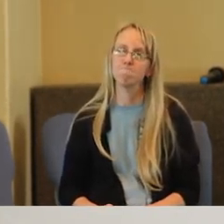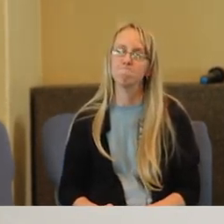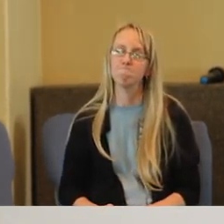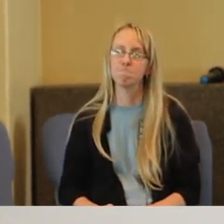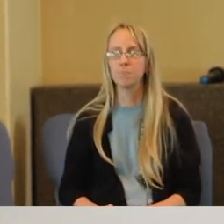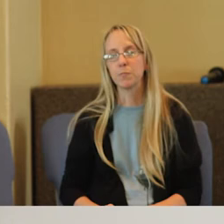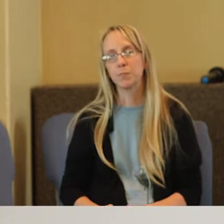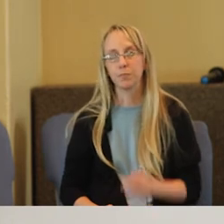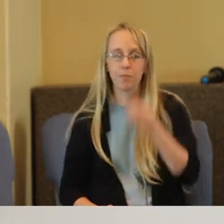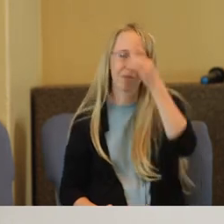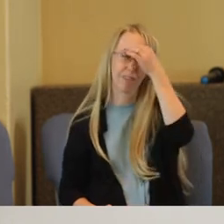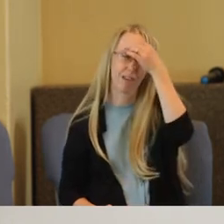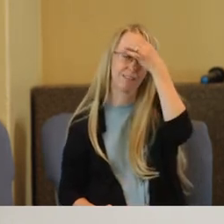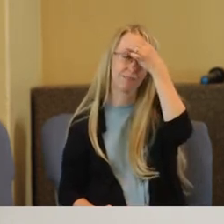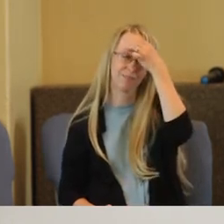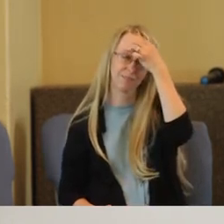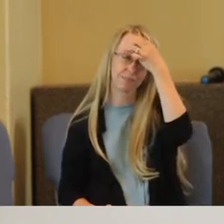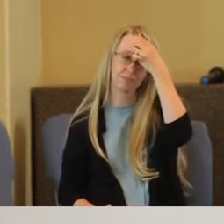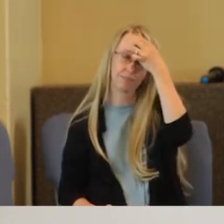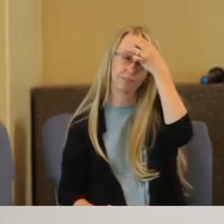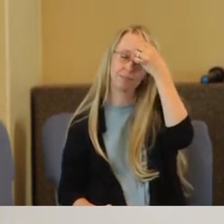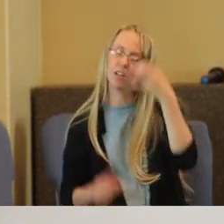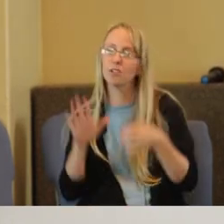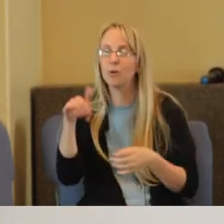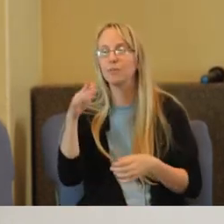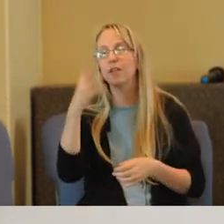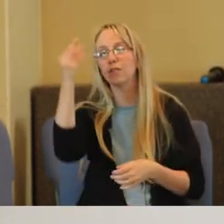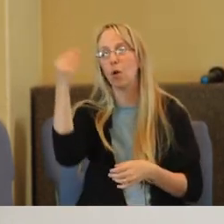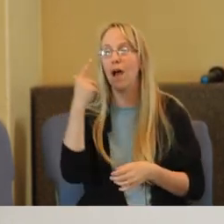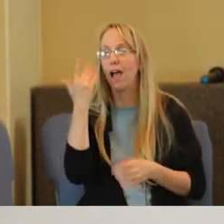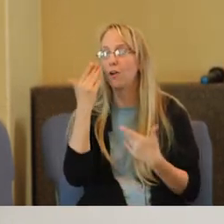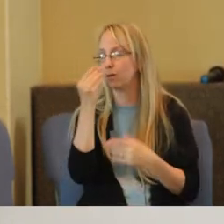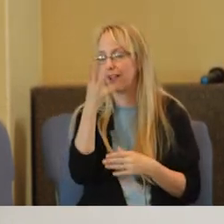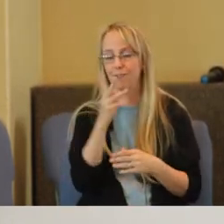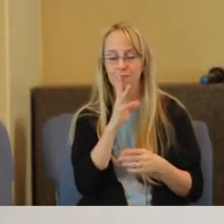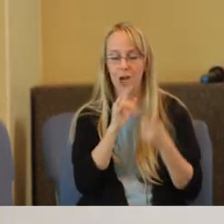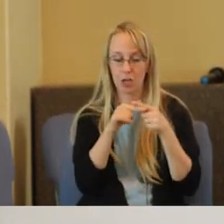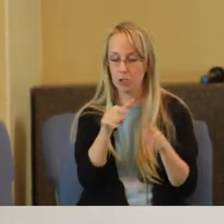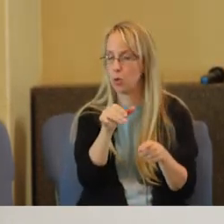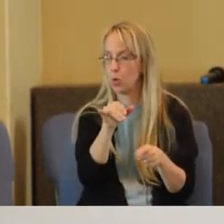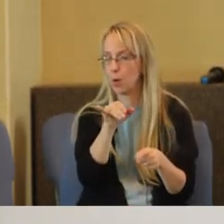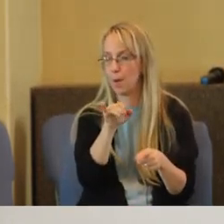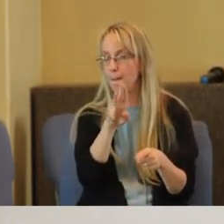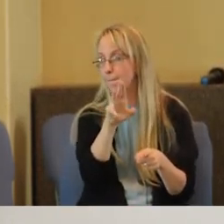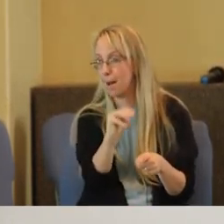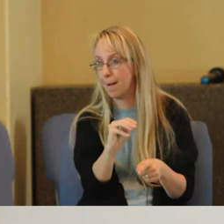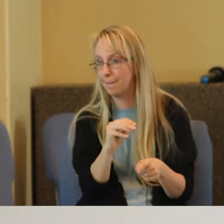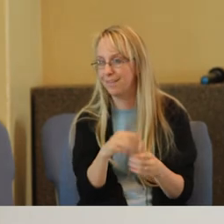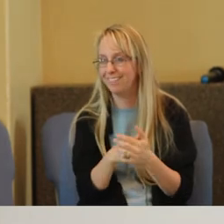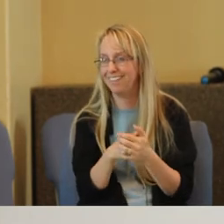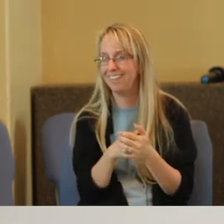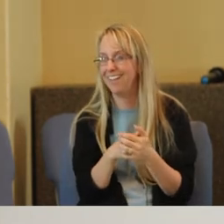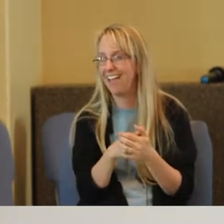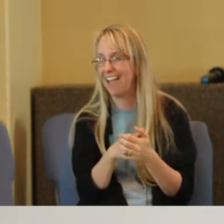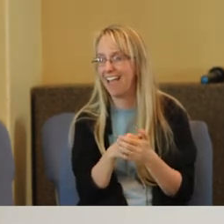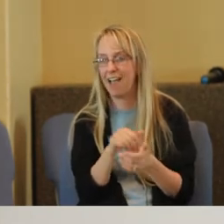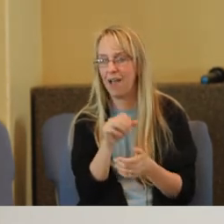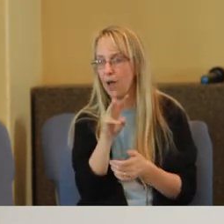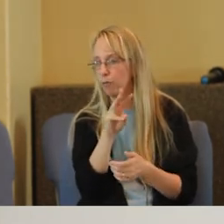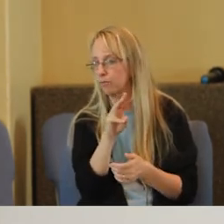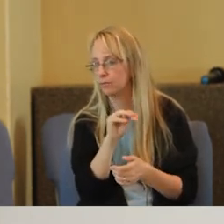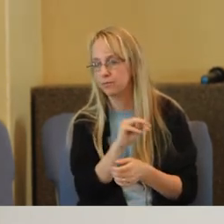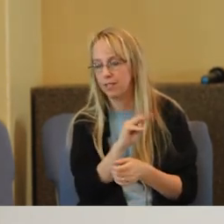I don't care if you're talking to the bum at Walmart that takes his leg off to make everybody feel bad about his